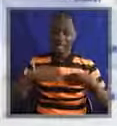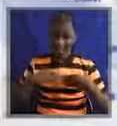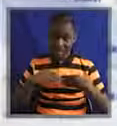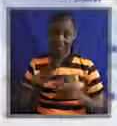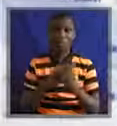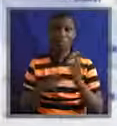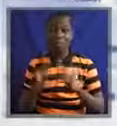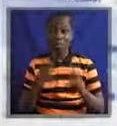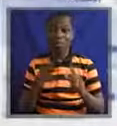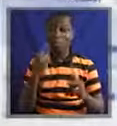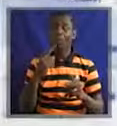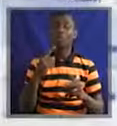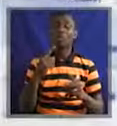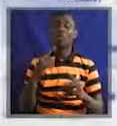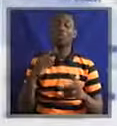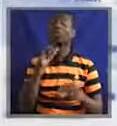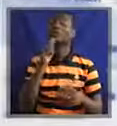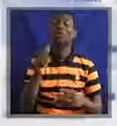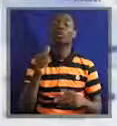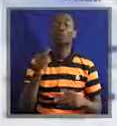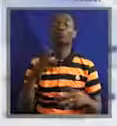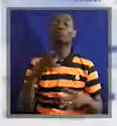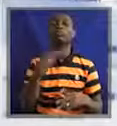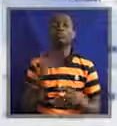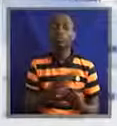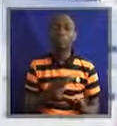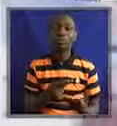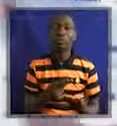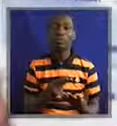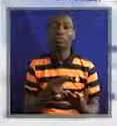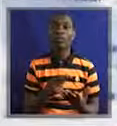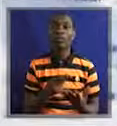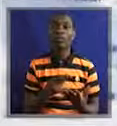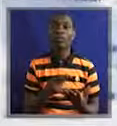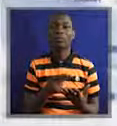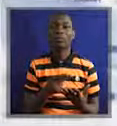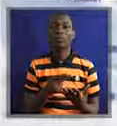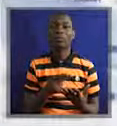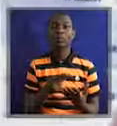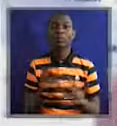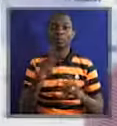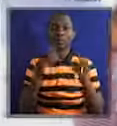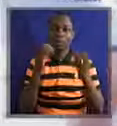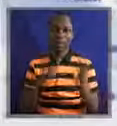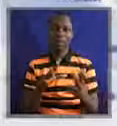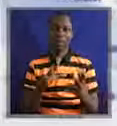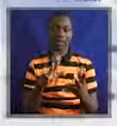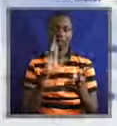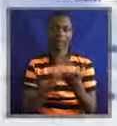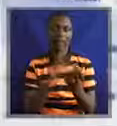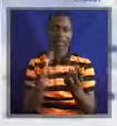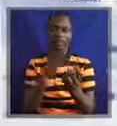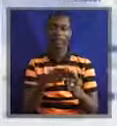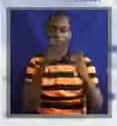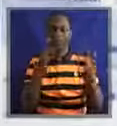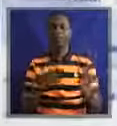omo ya asofo bia odopopa wuti me enkrofo pii jitum se Simon or ye great power of God now